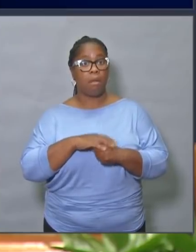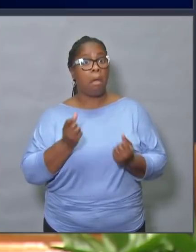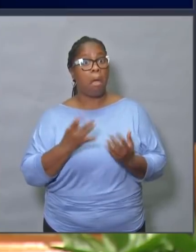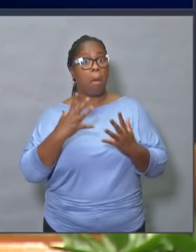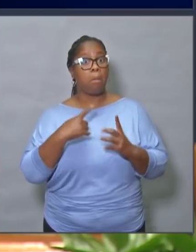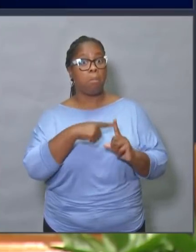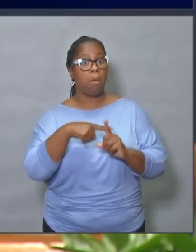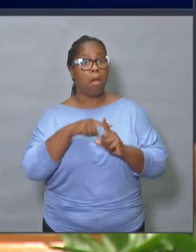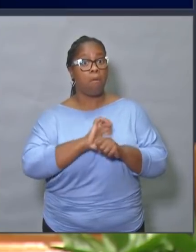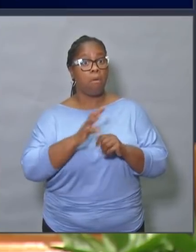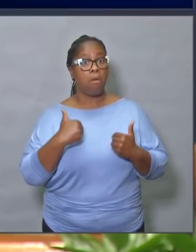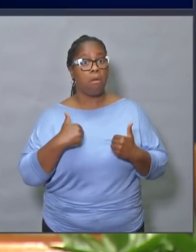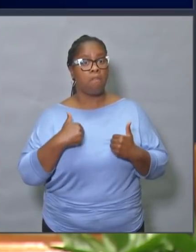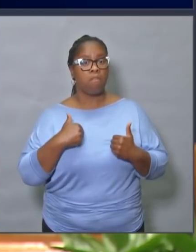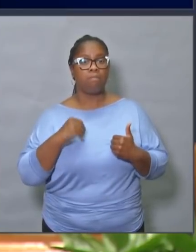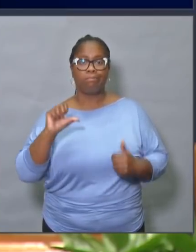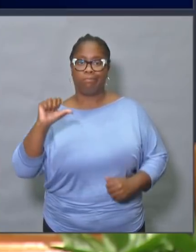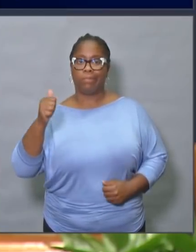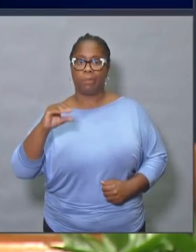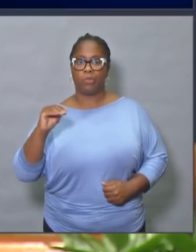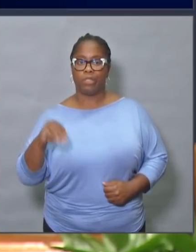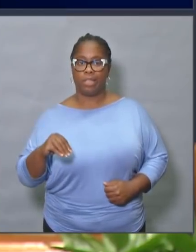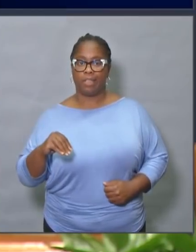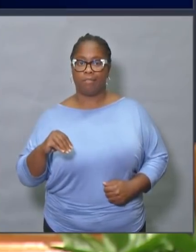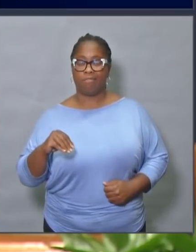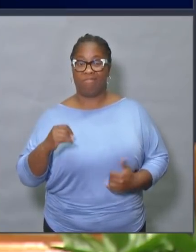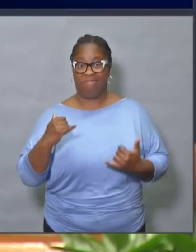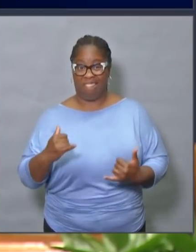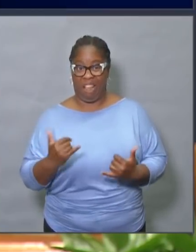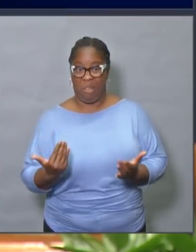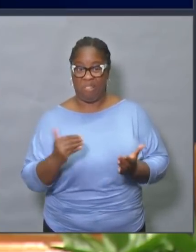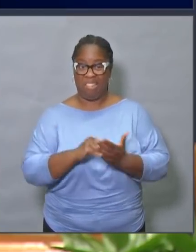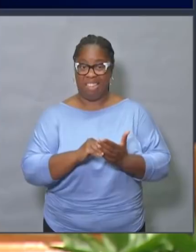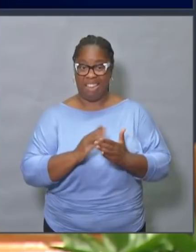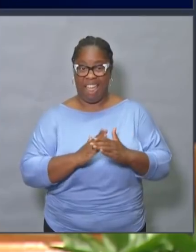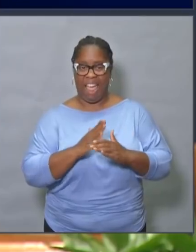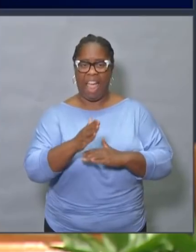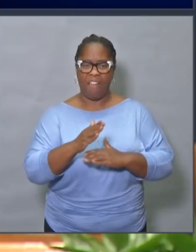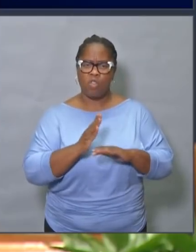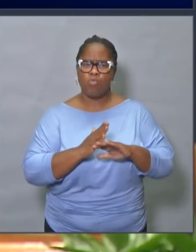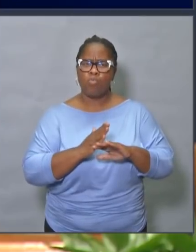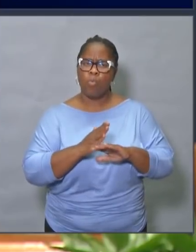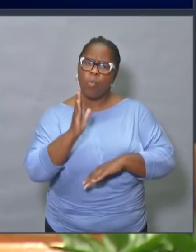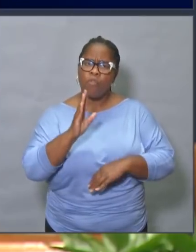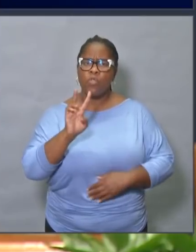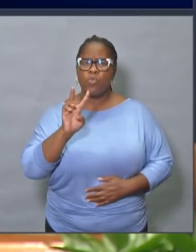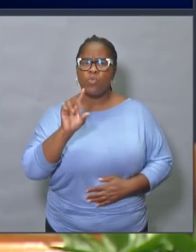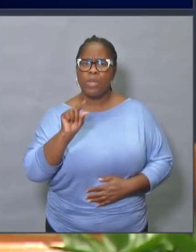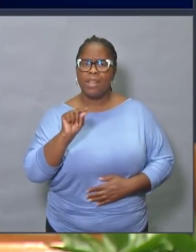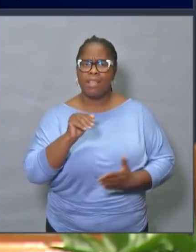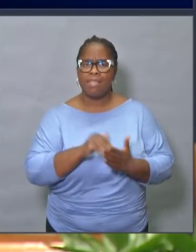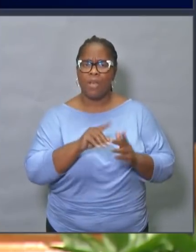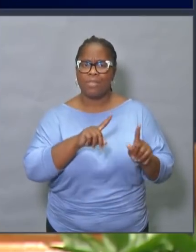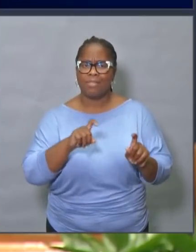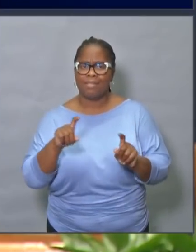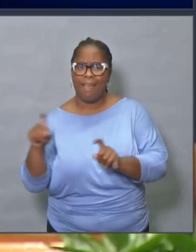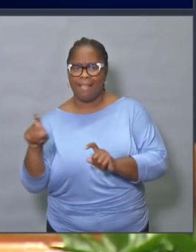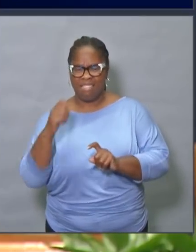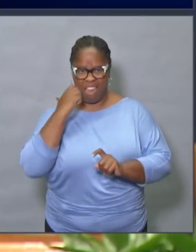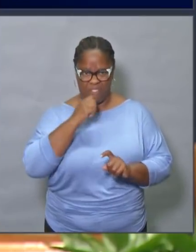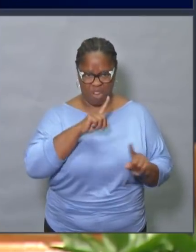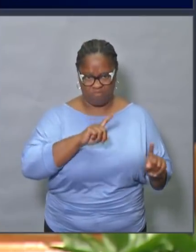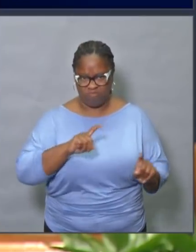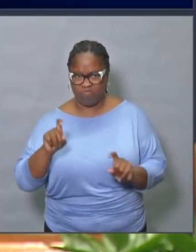positive. And I want to note that we're back to averaging over 20,000 tests conducted a day here in the county. So thanks to